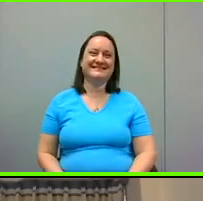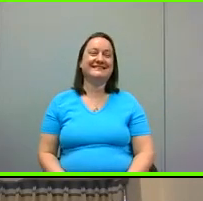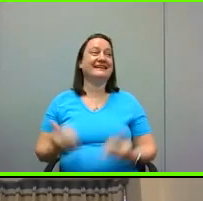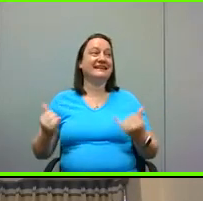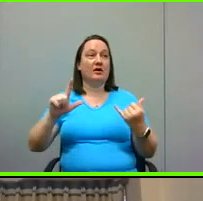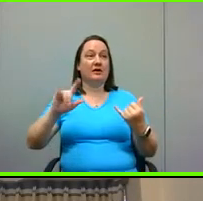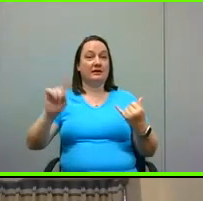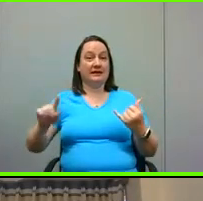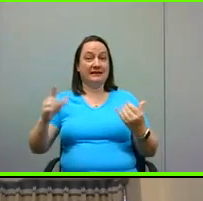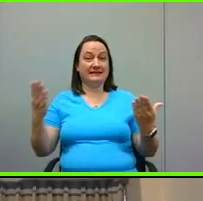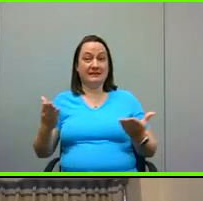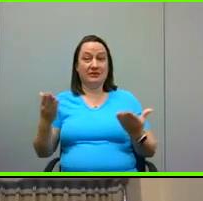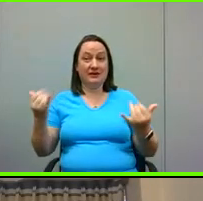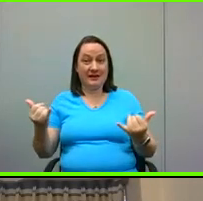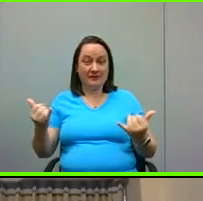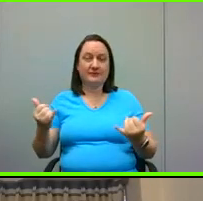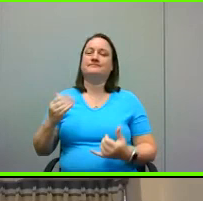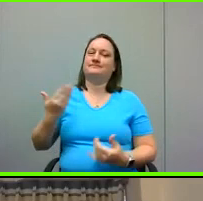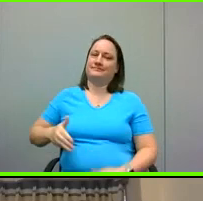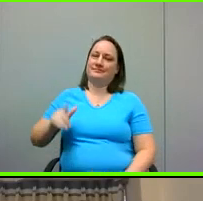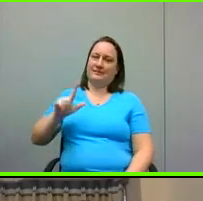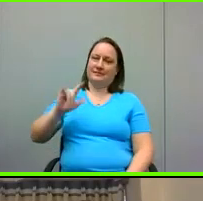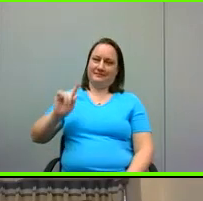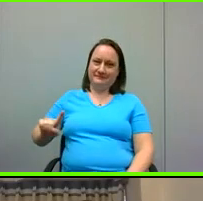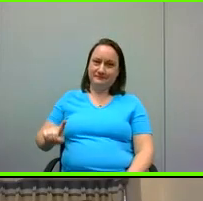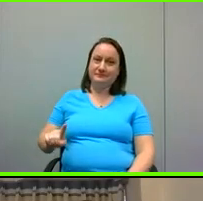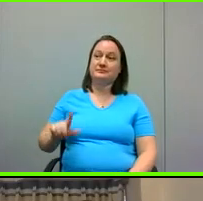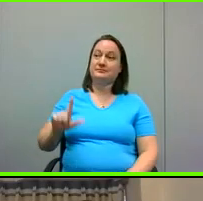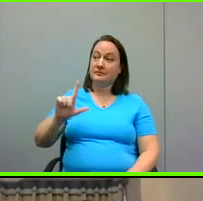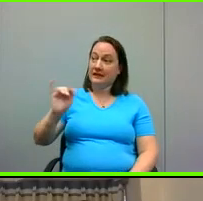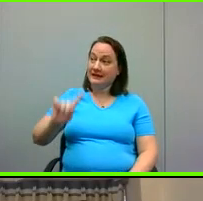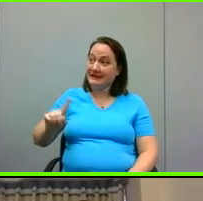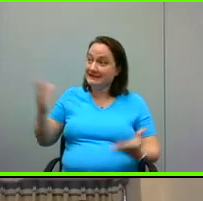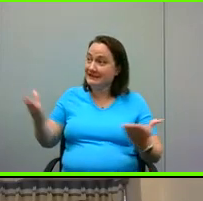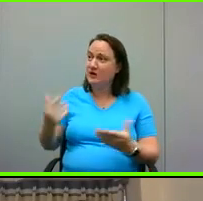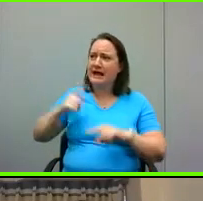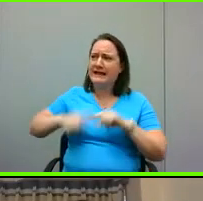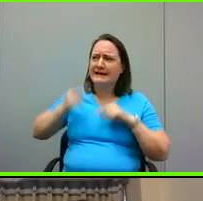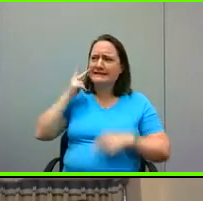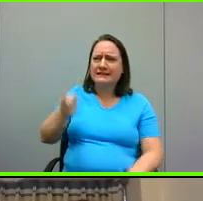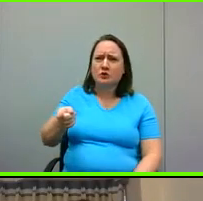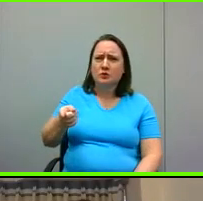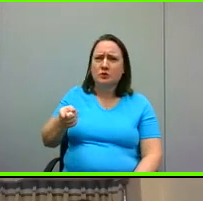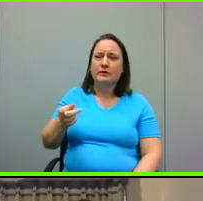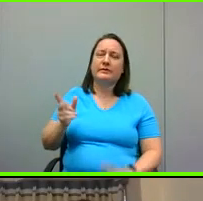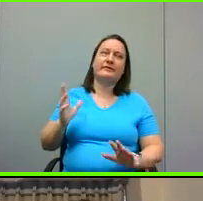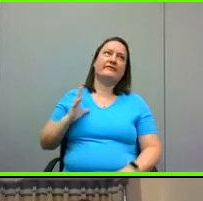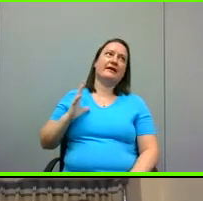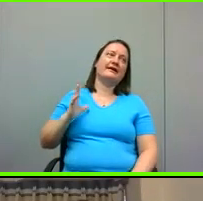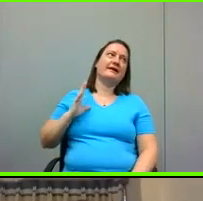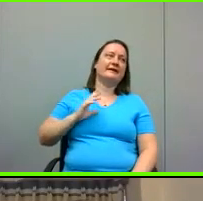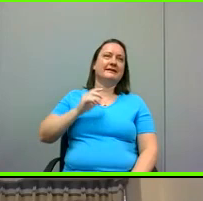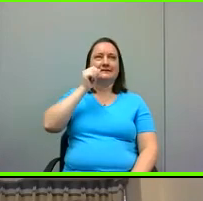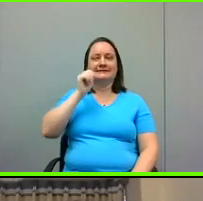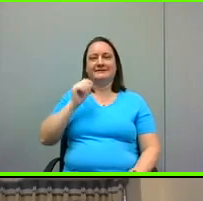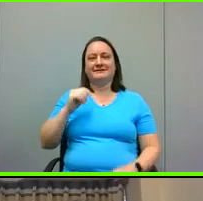Liz is on. Liz is on? I can't see you, but that's okay.